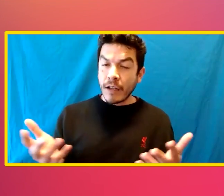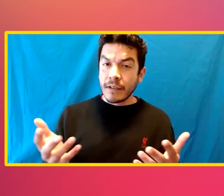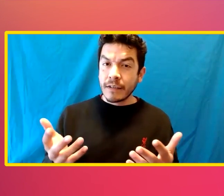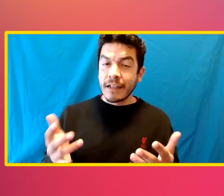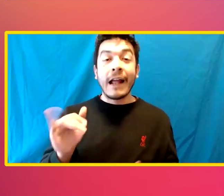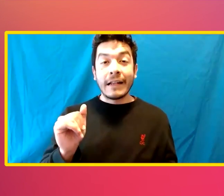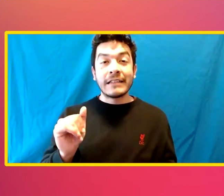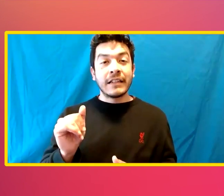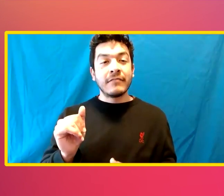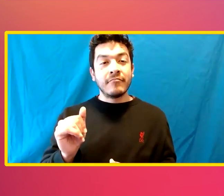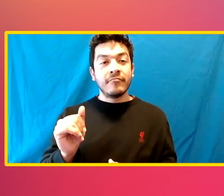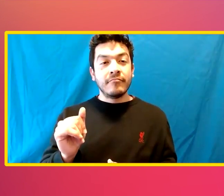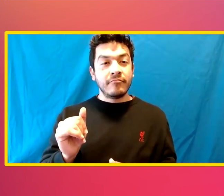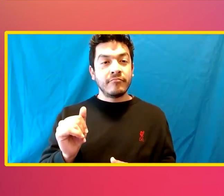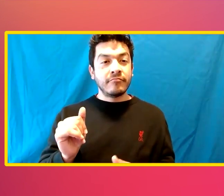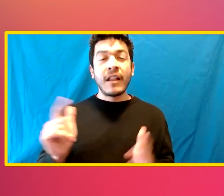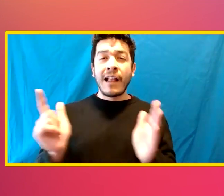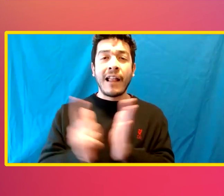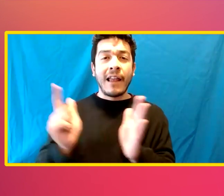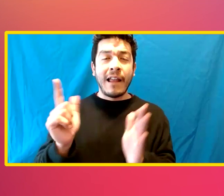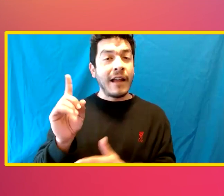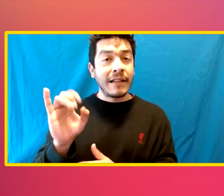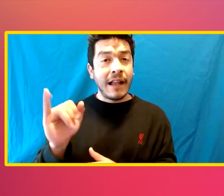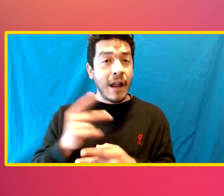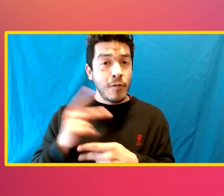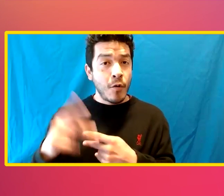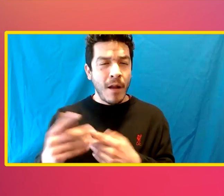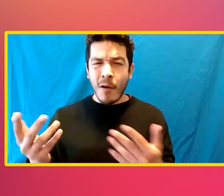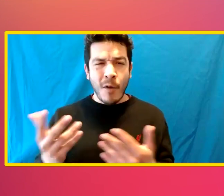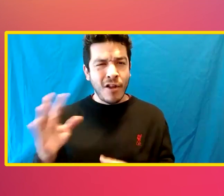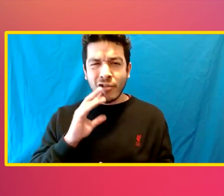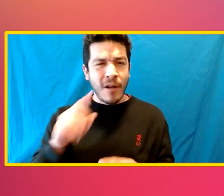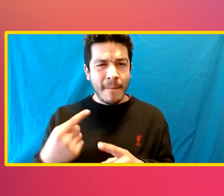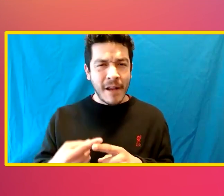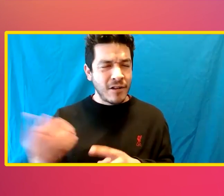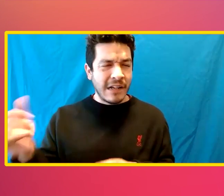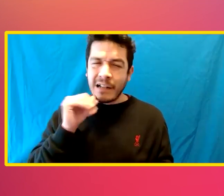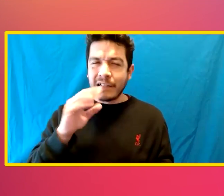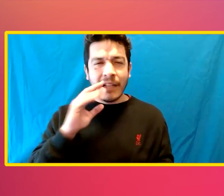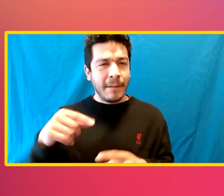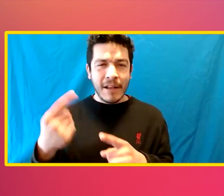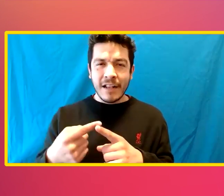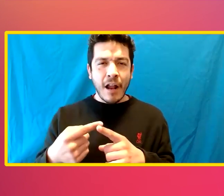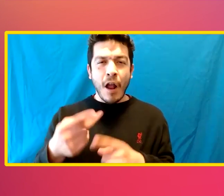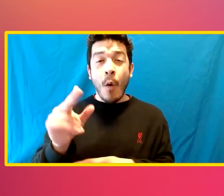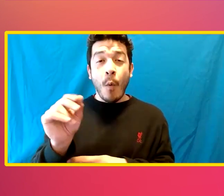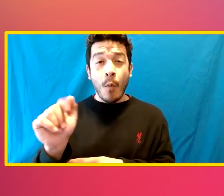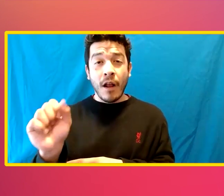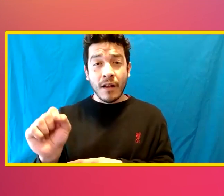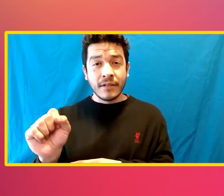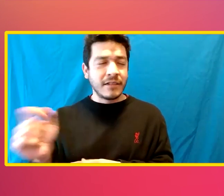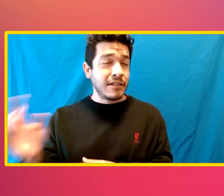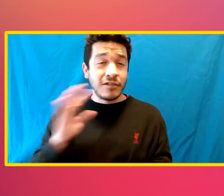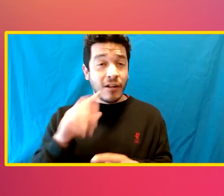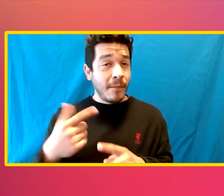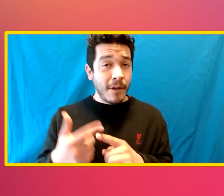So what is an illegal DEI program? I mean, what are they talking about? They're not talking about quotas. Are they